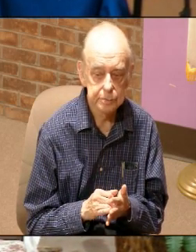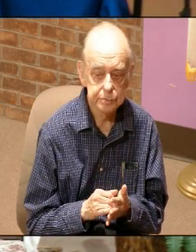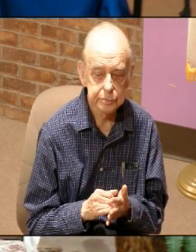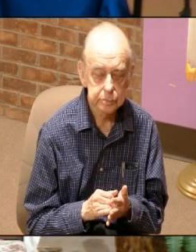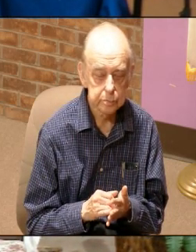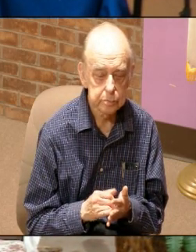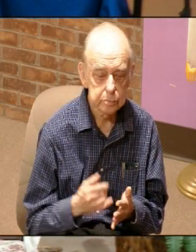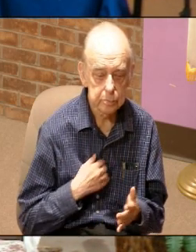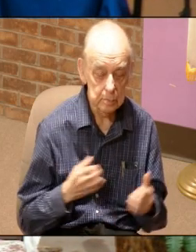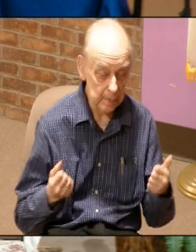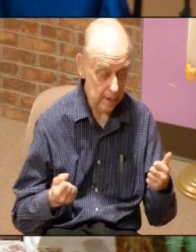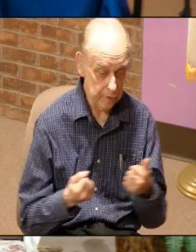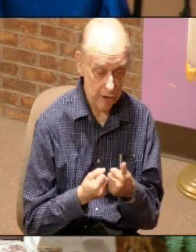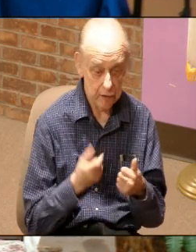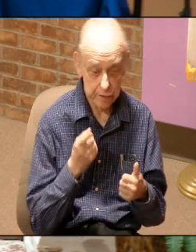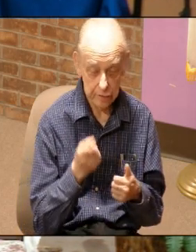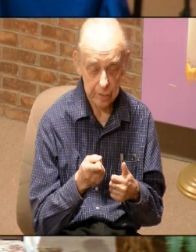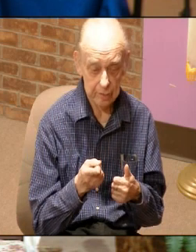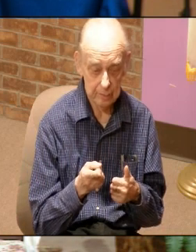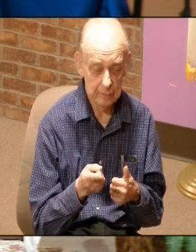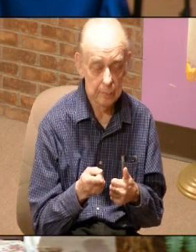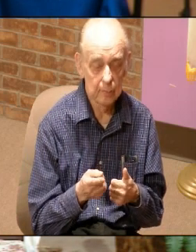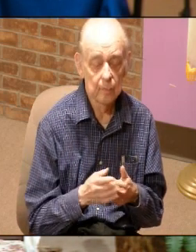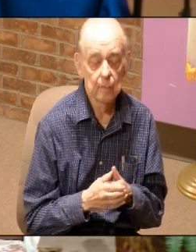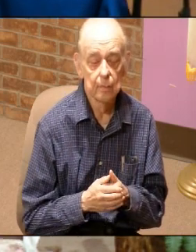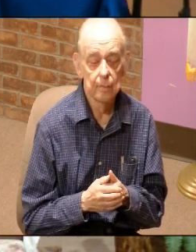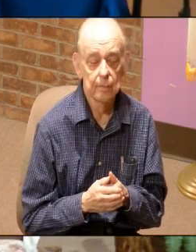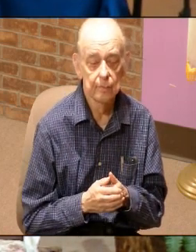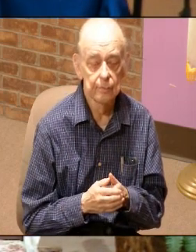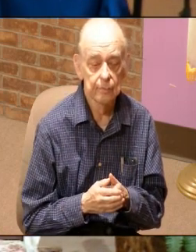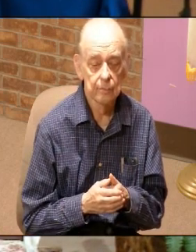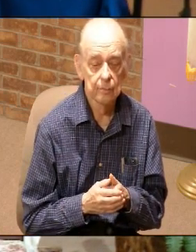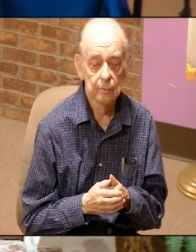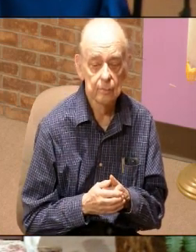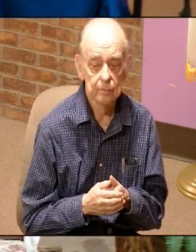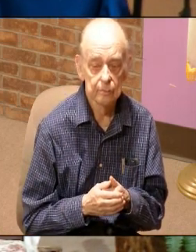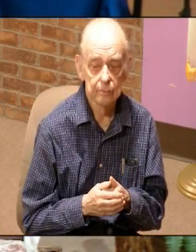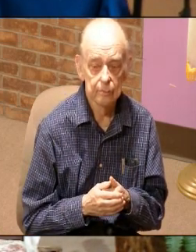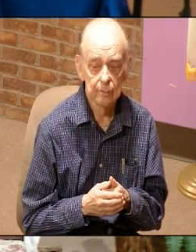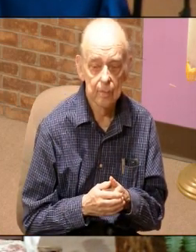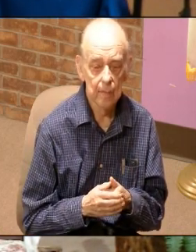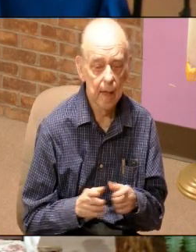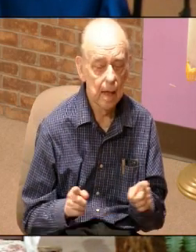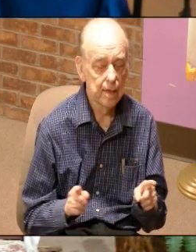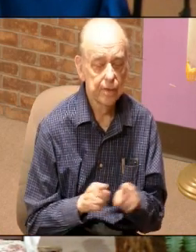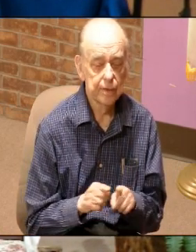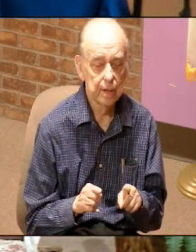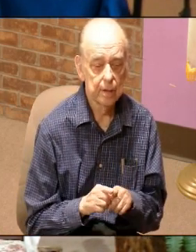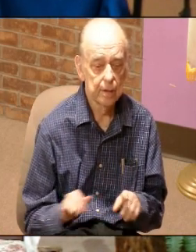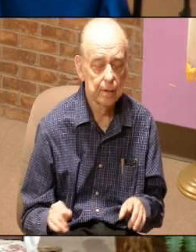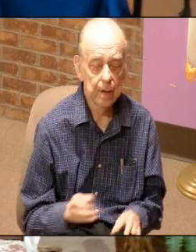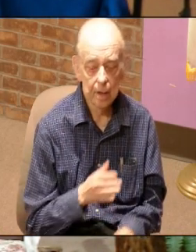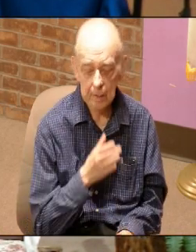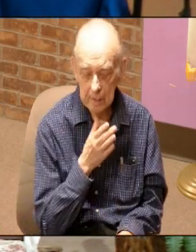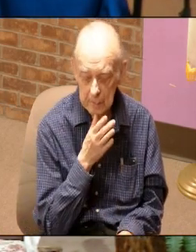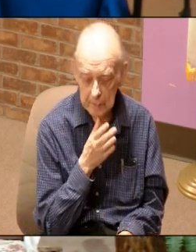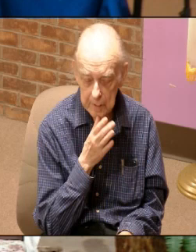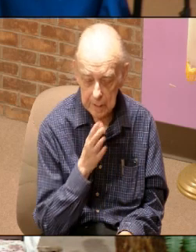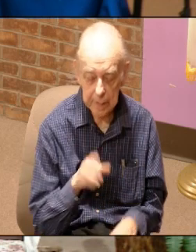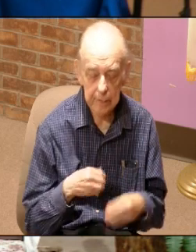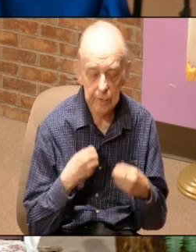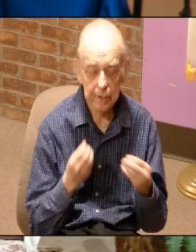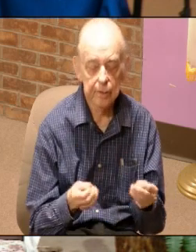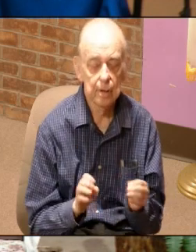I challenge you just as a mother gives us an example of